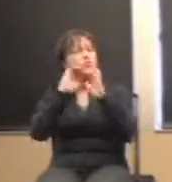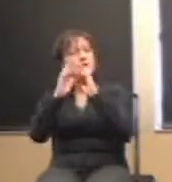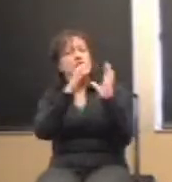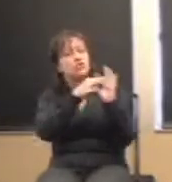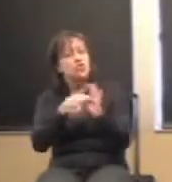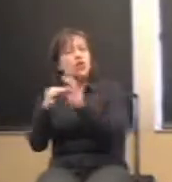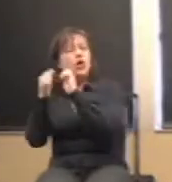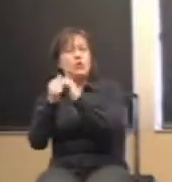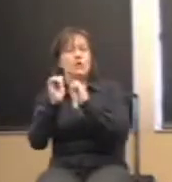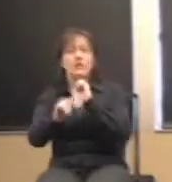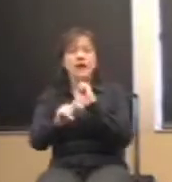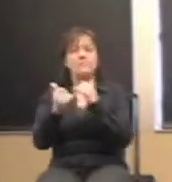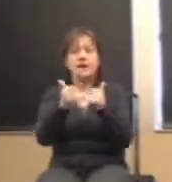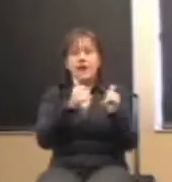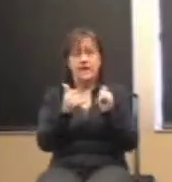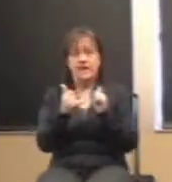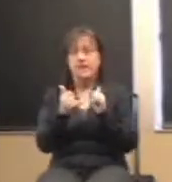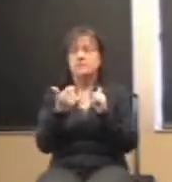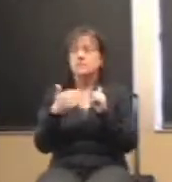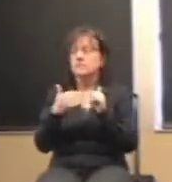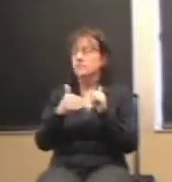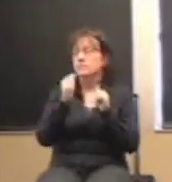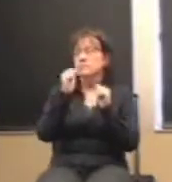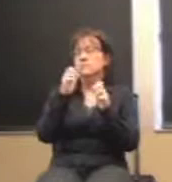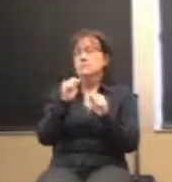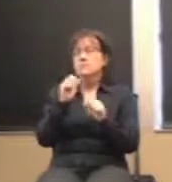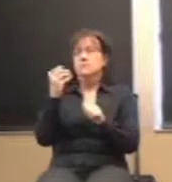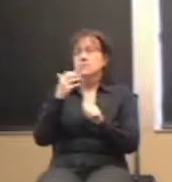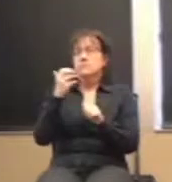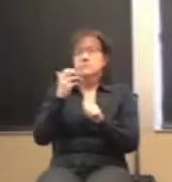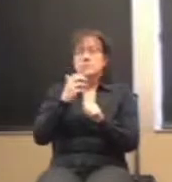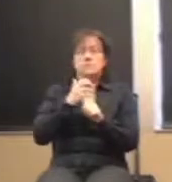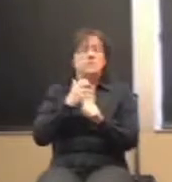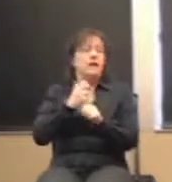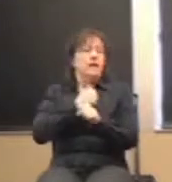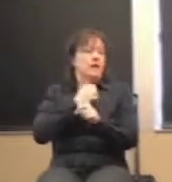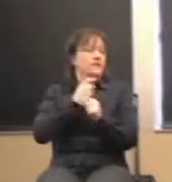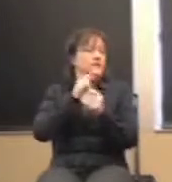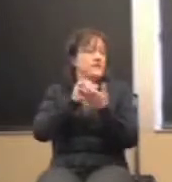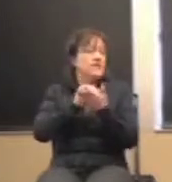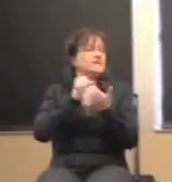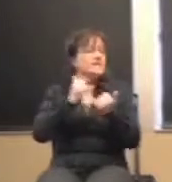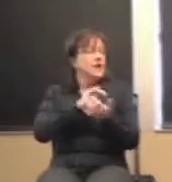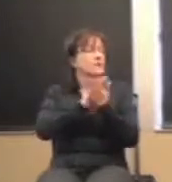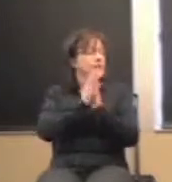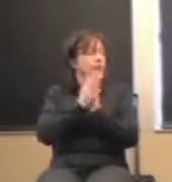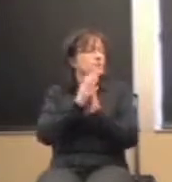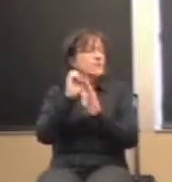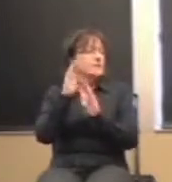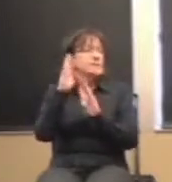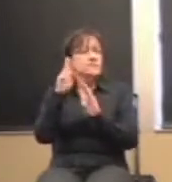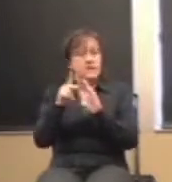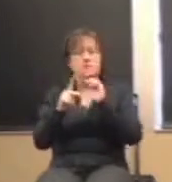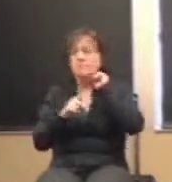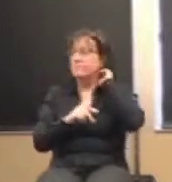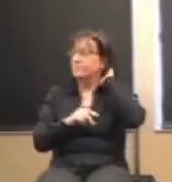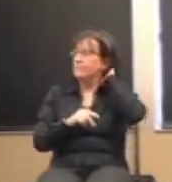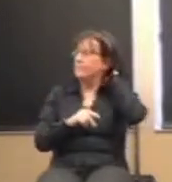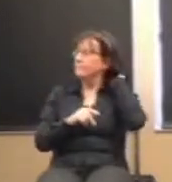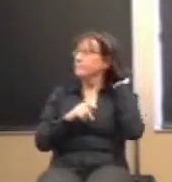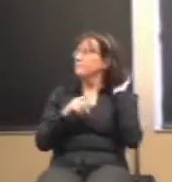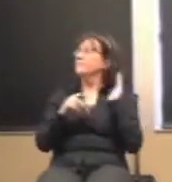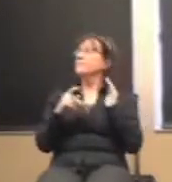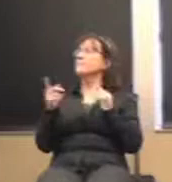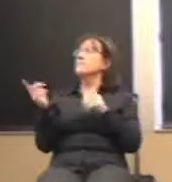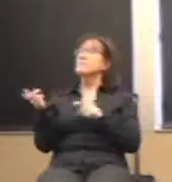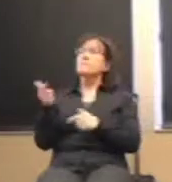so this is awesome that structured play groups have now been included. And this also just goes back into teaching those rules,